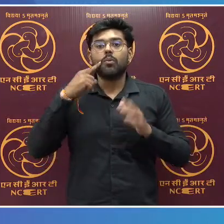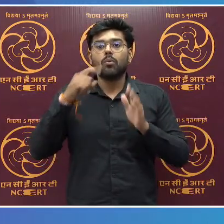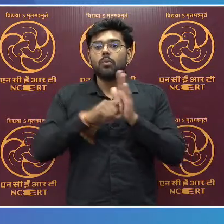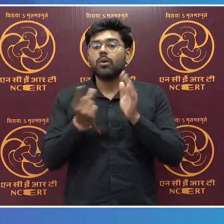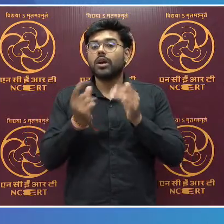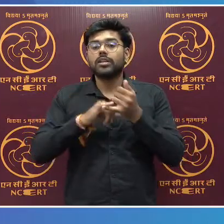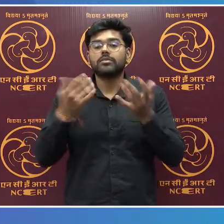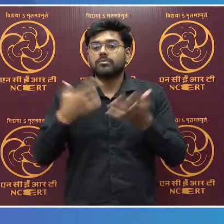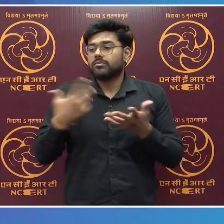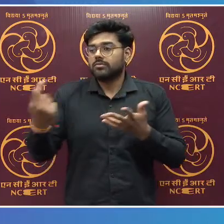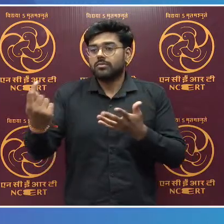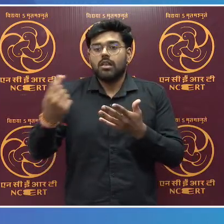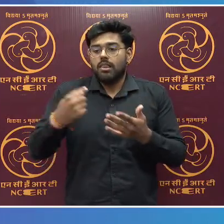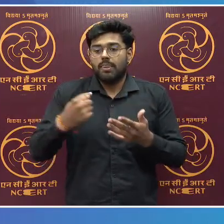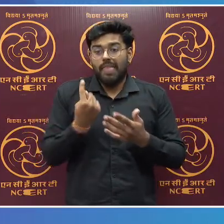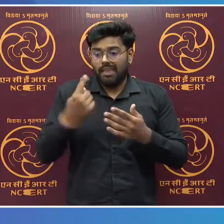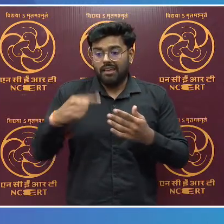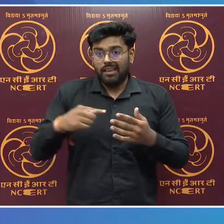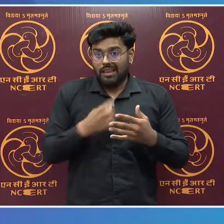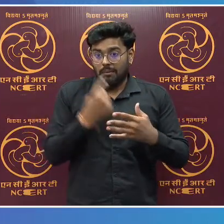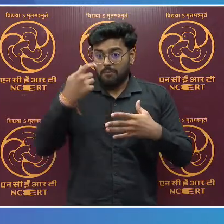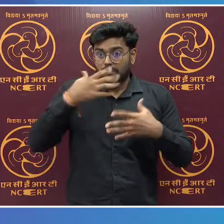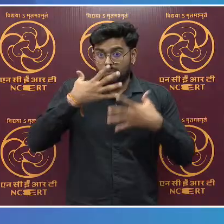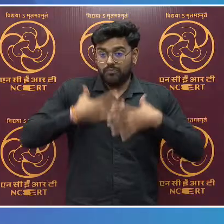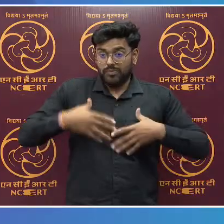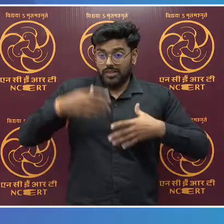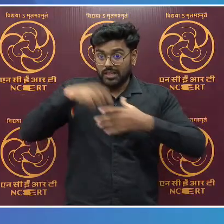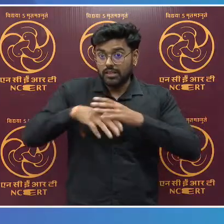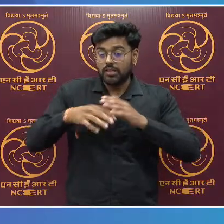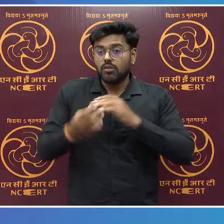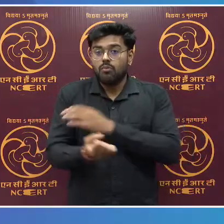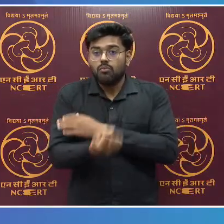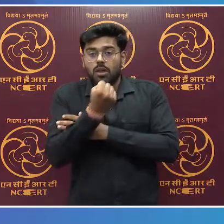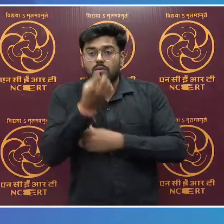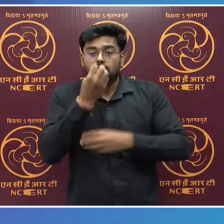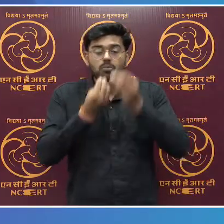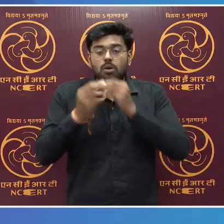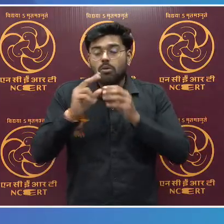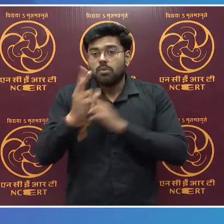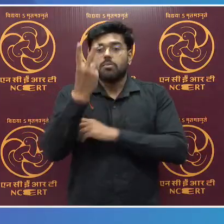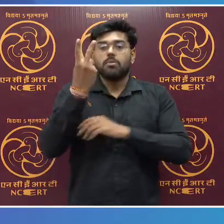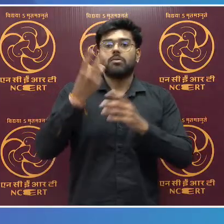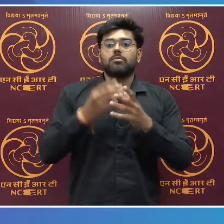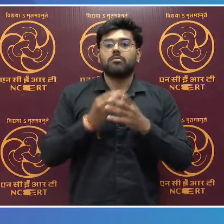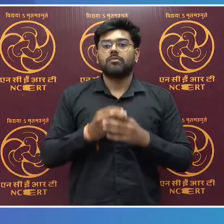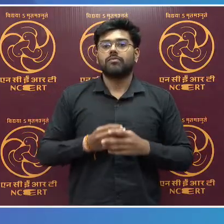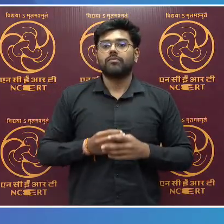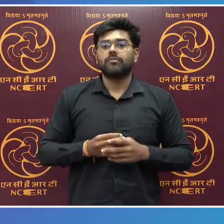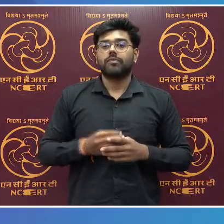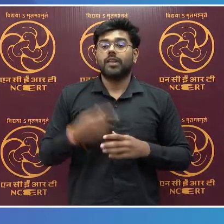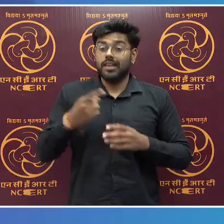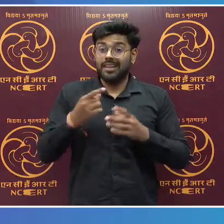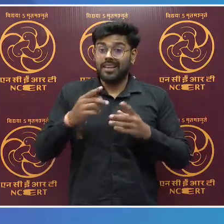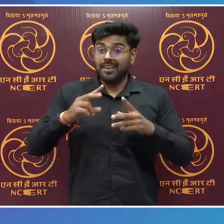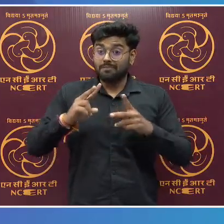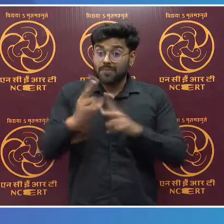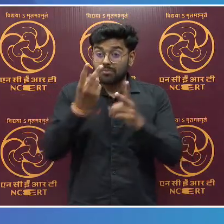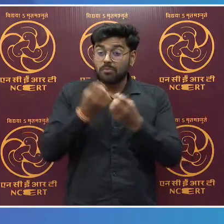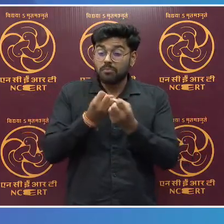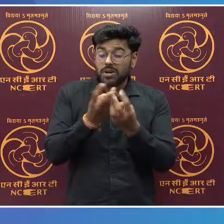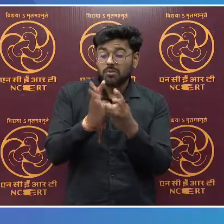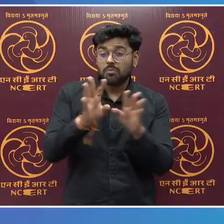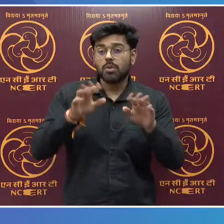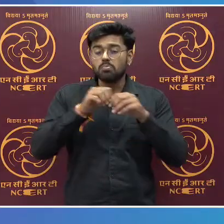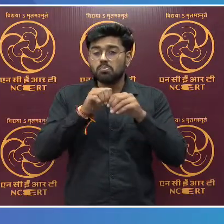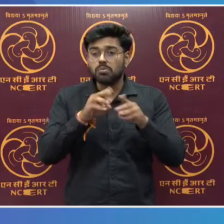the source wherein they can take up the energy and reproduce. Now, because they are reproducing,